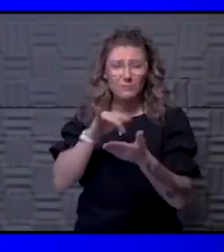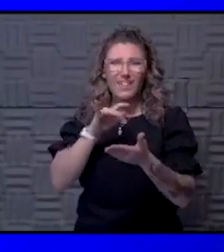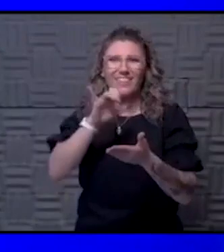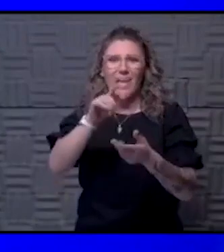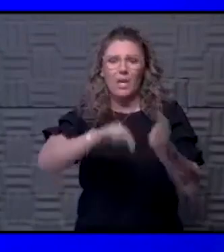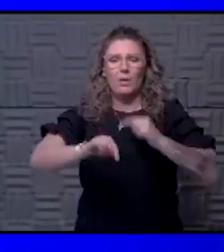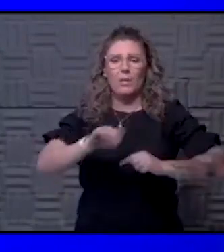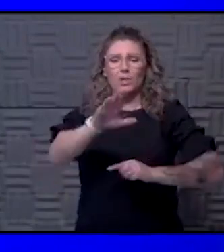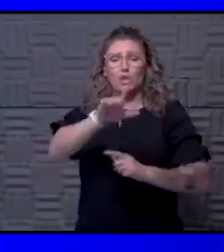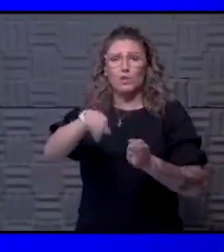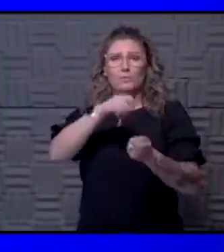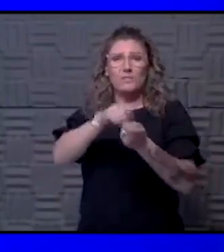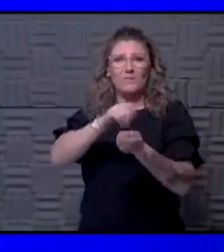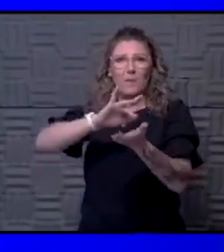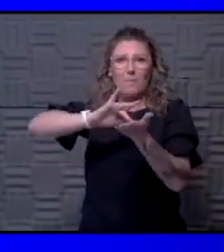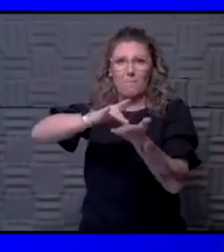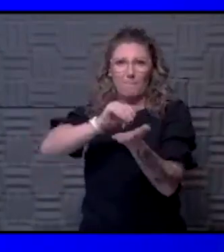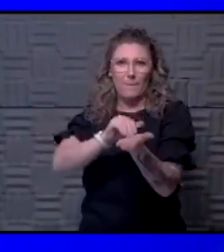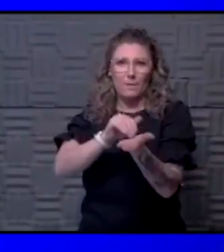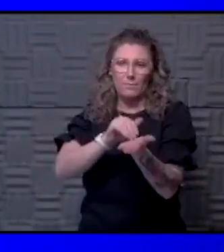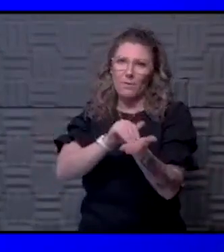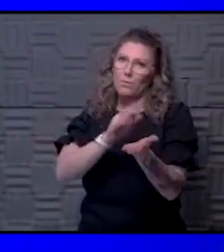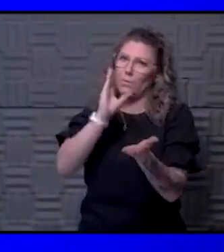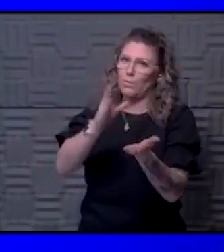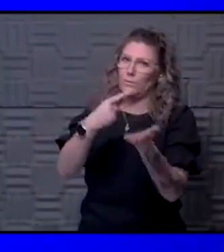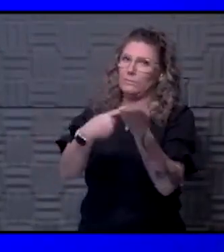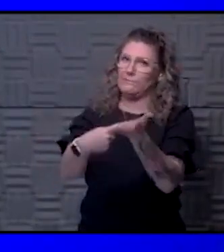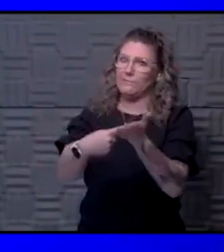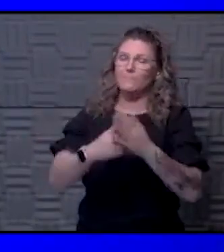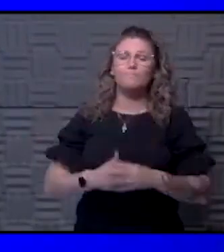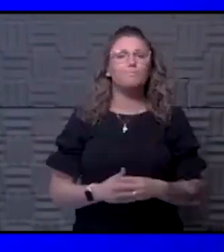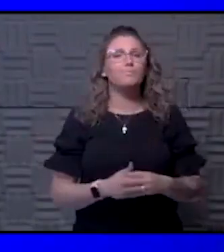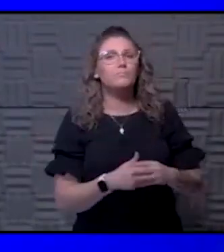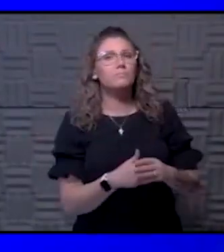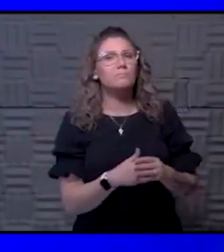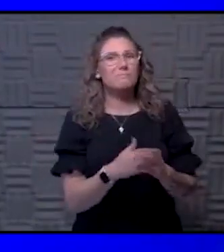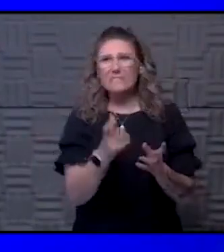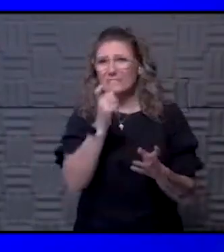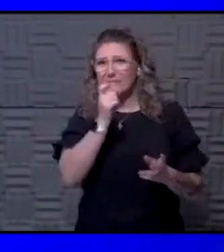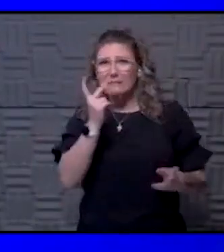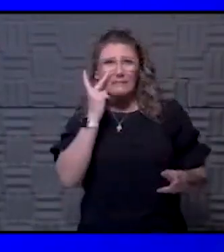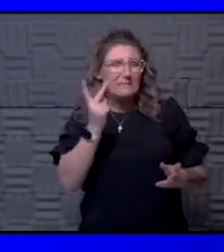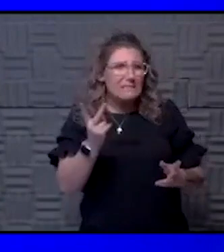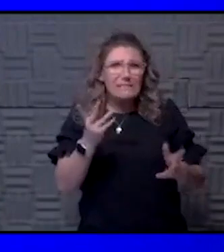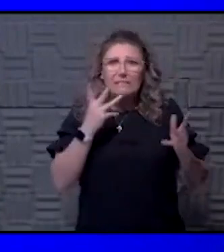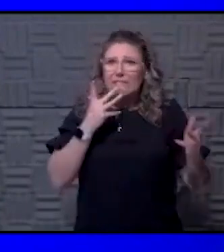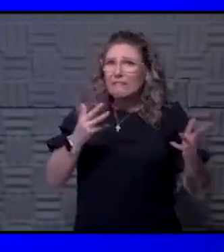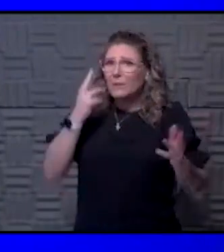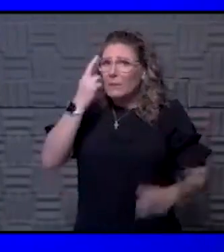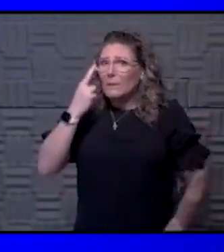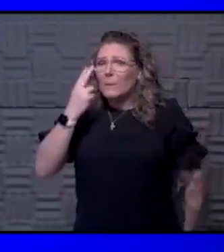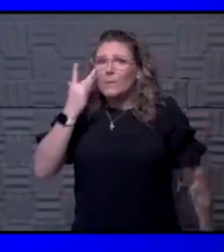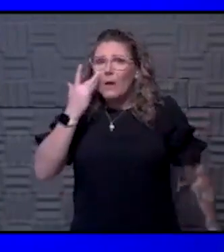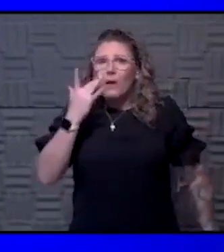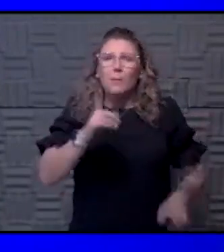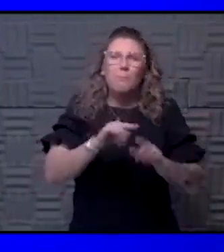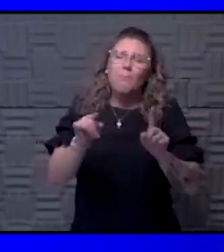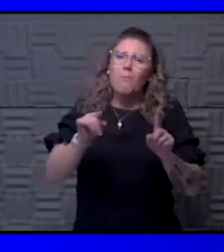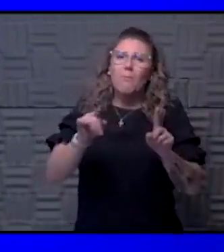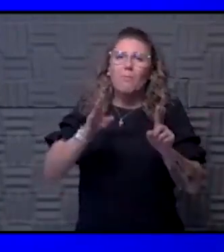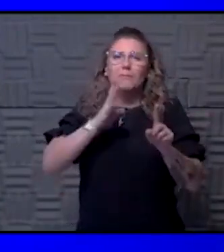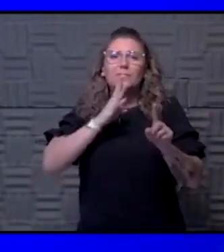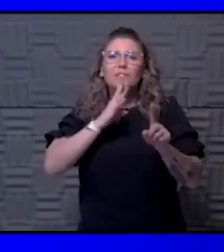medical team, and I would discuss that with them. I don't necessarily see a mechanism for that either. So I really think talking